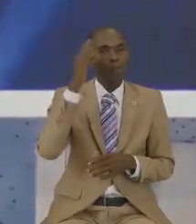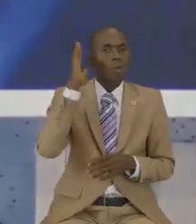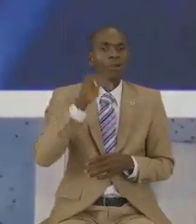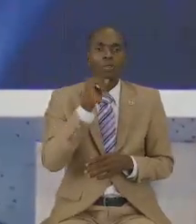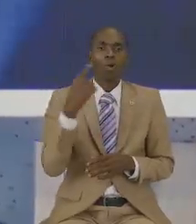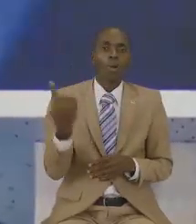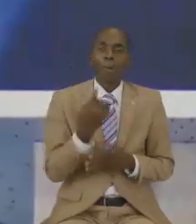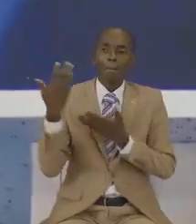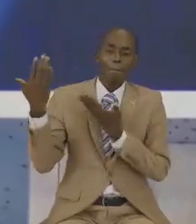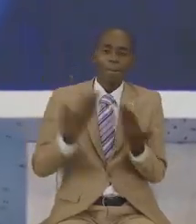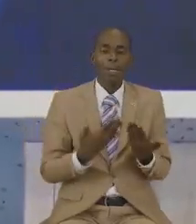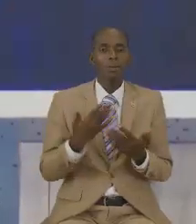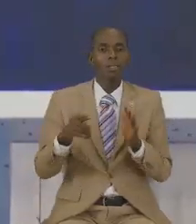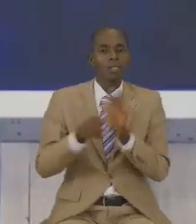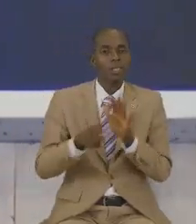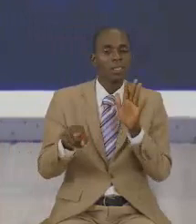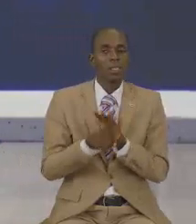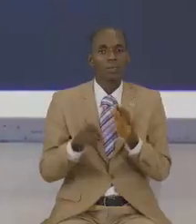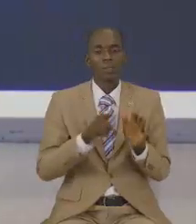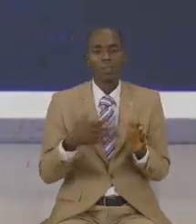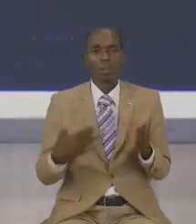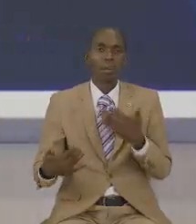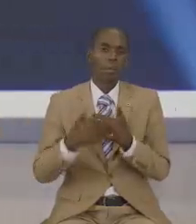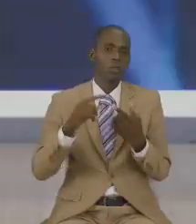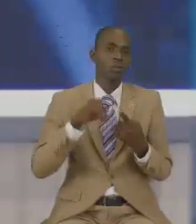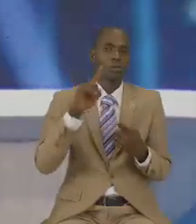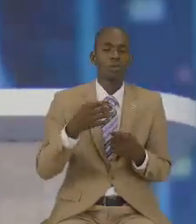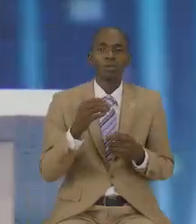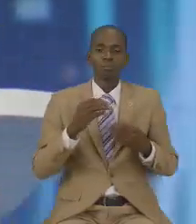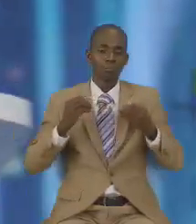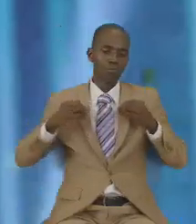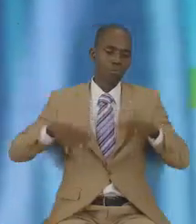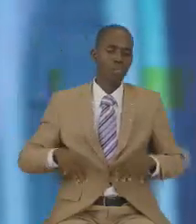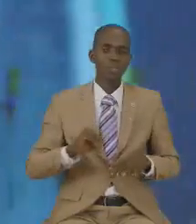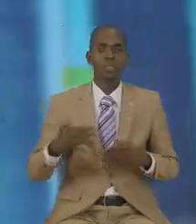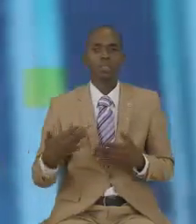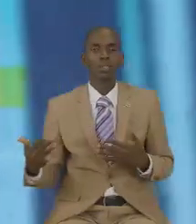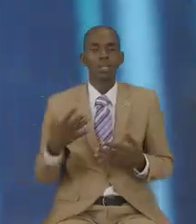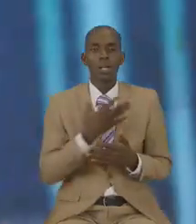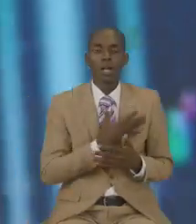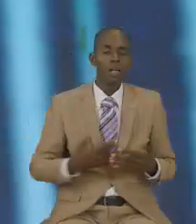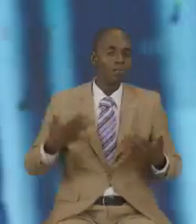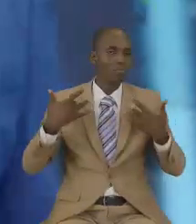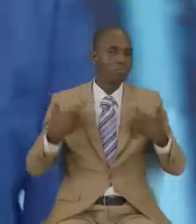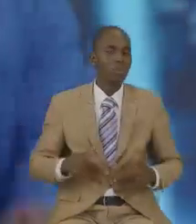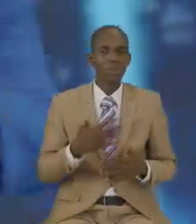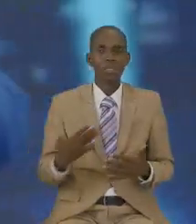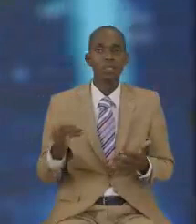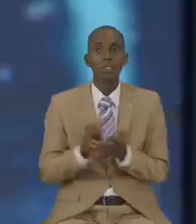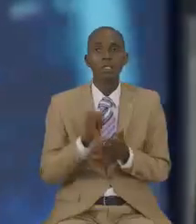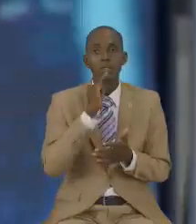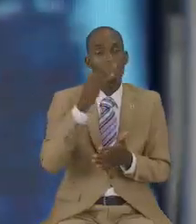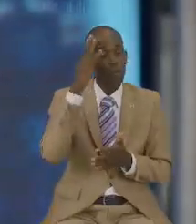back to you negative things and depressing things and discouraging things. That's why this chi